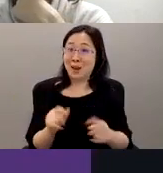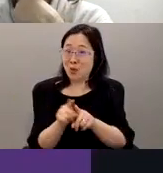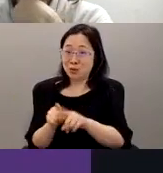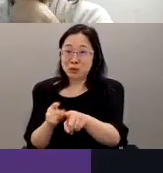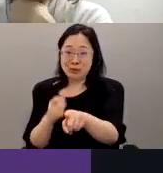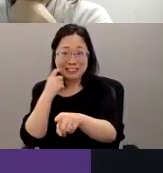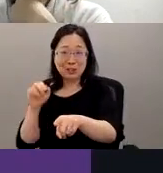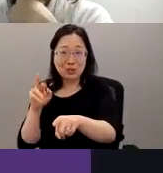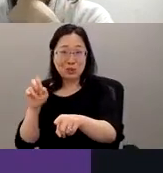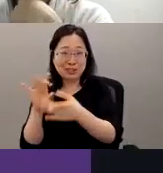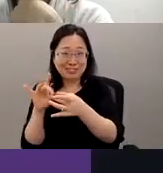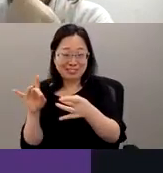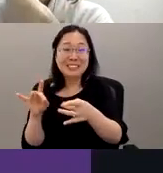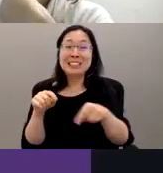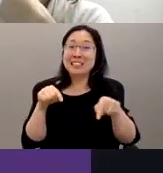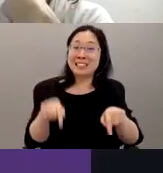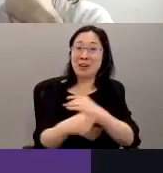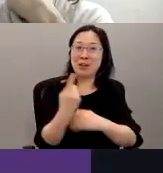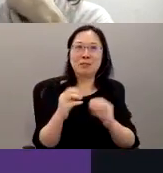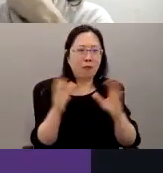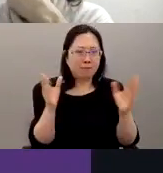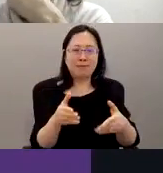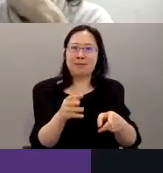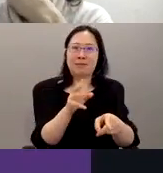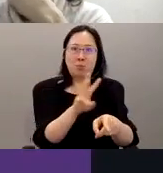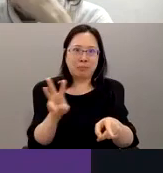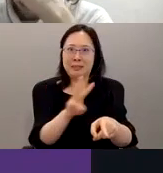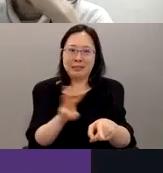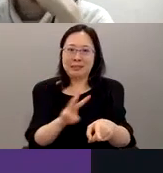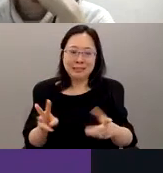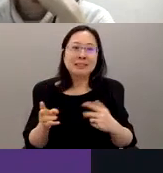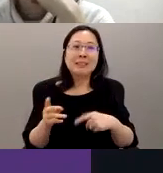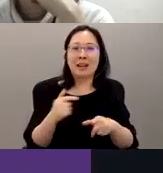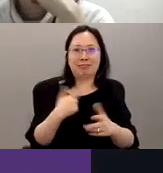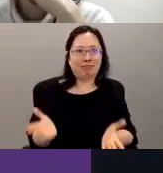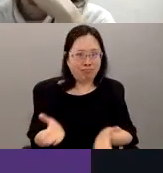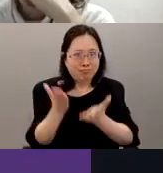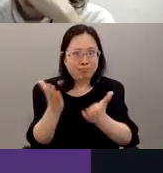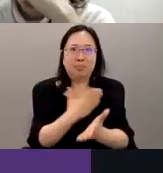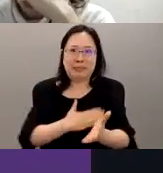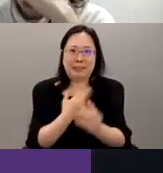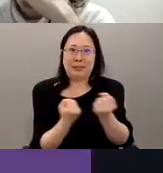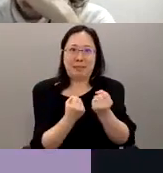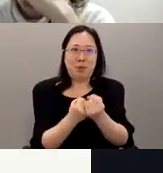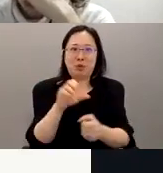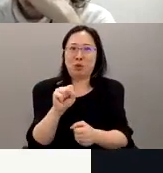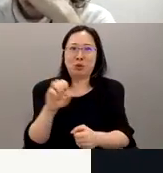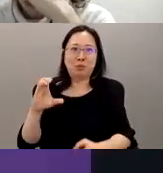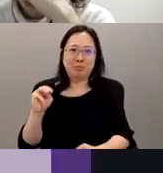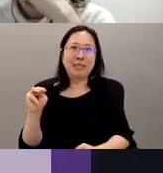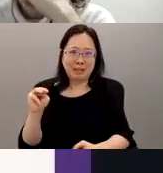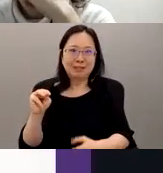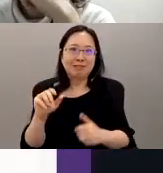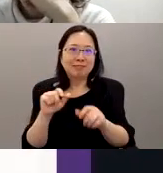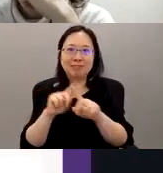just talking about, I want to encourage everyone to like and follow us on all of our social media accounts. And